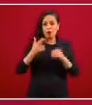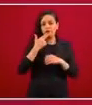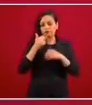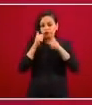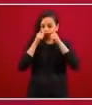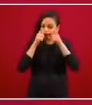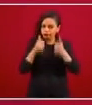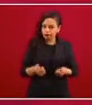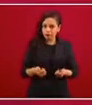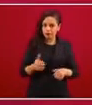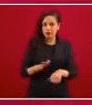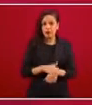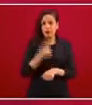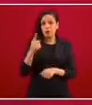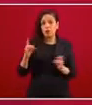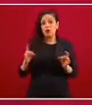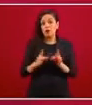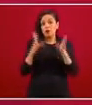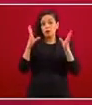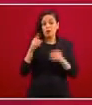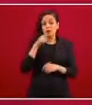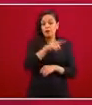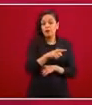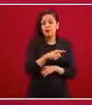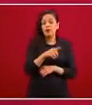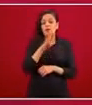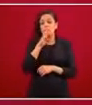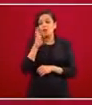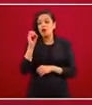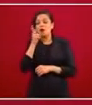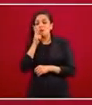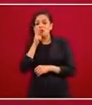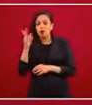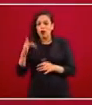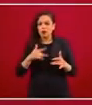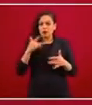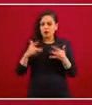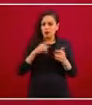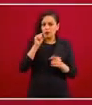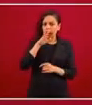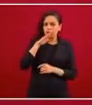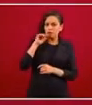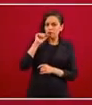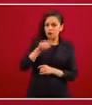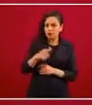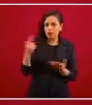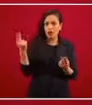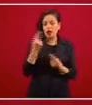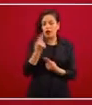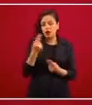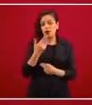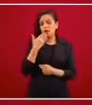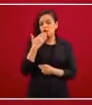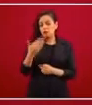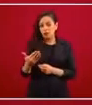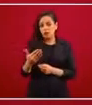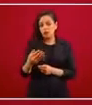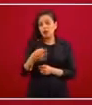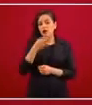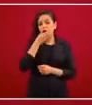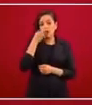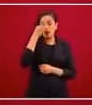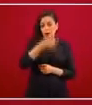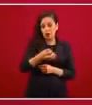those people should be especially precautious, and specifically if one of the parents presented